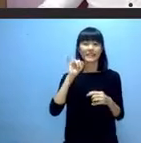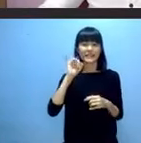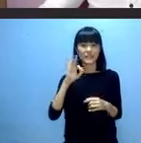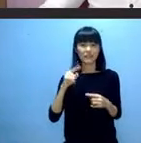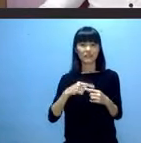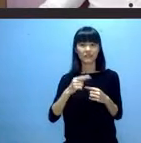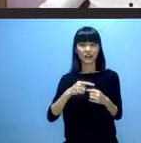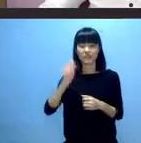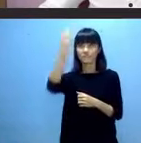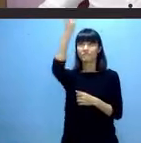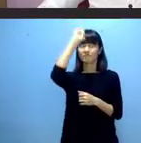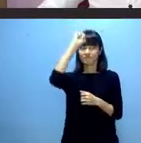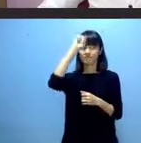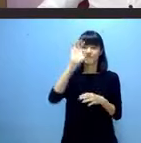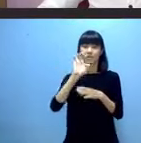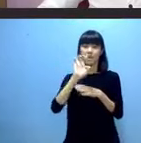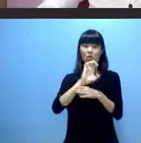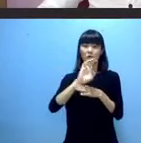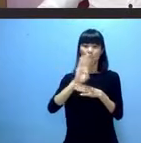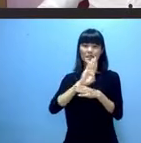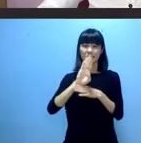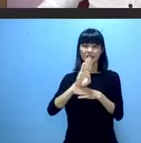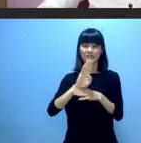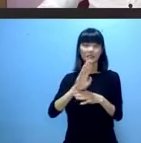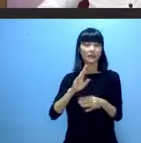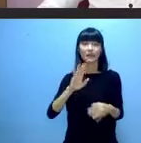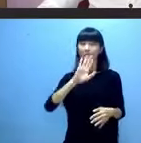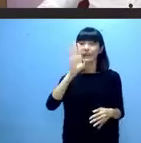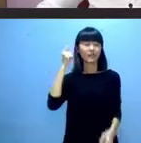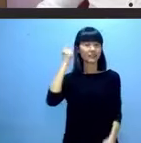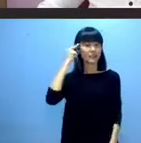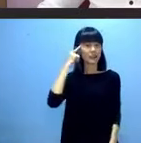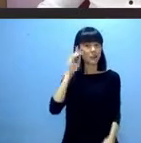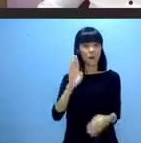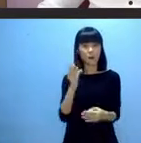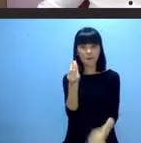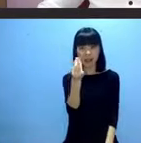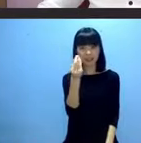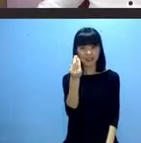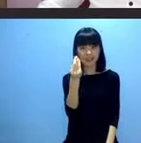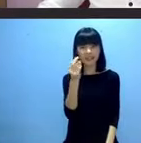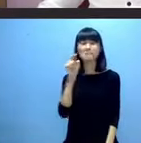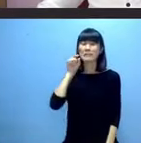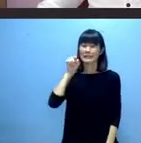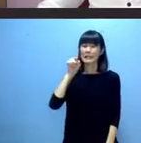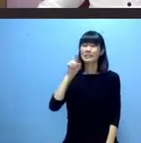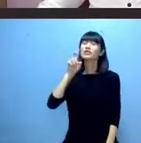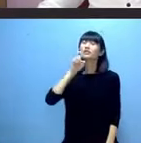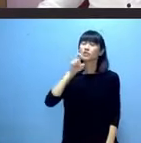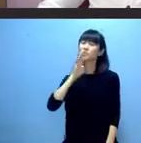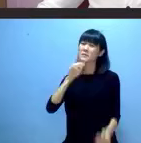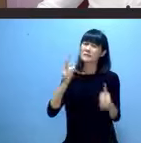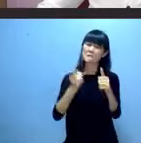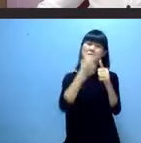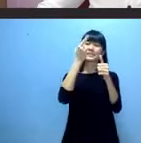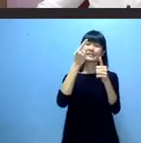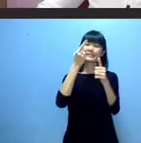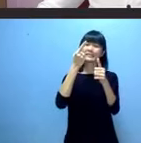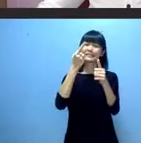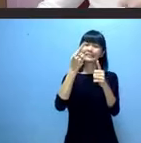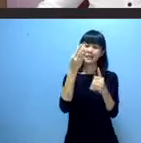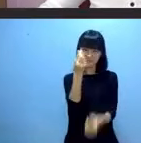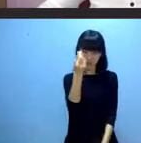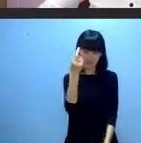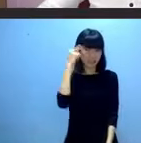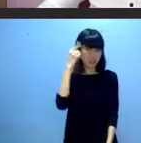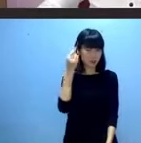actually think, oh, so you did all this without even thinking about money, when like money should be your top concern. There you go. And that's why this is the